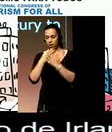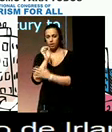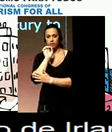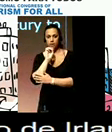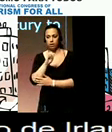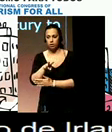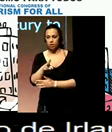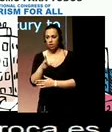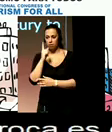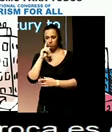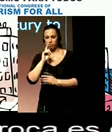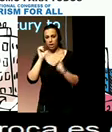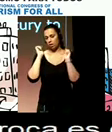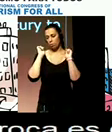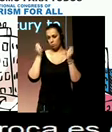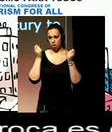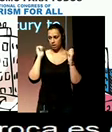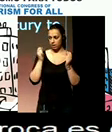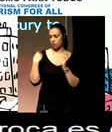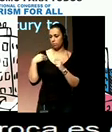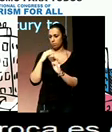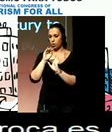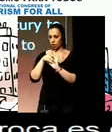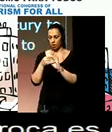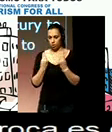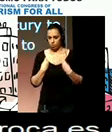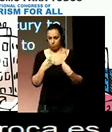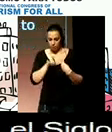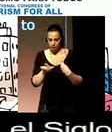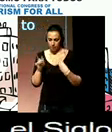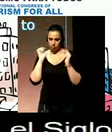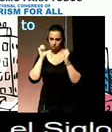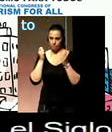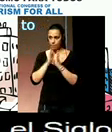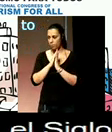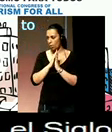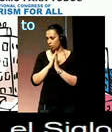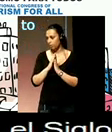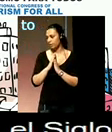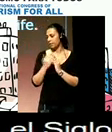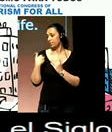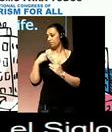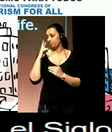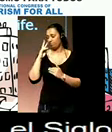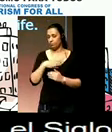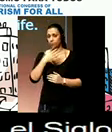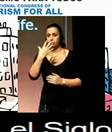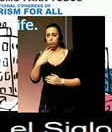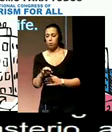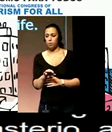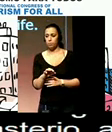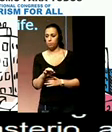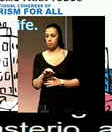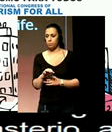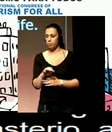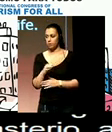this rock where they lived a very, very simple life. For those of you who can see the slide, you will see how wild and remote it